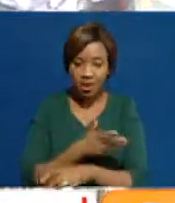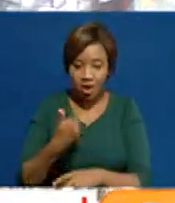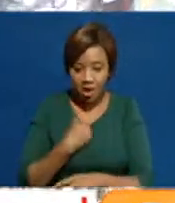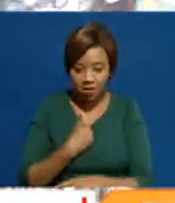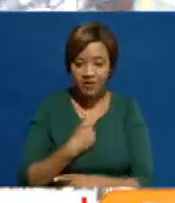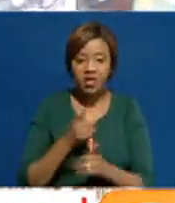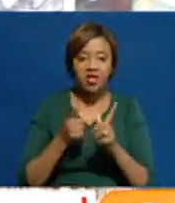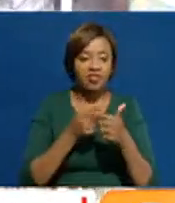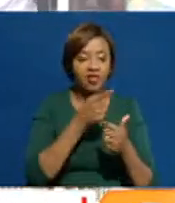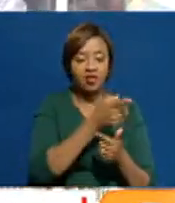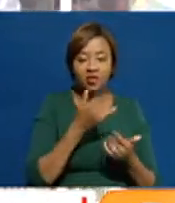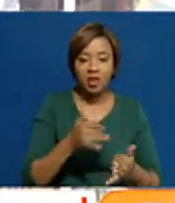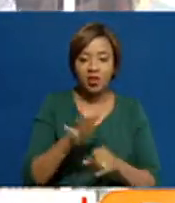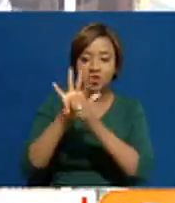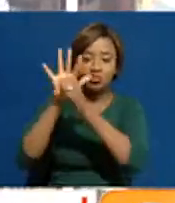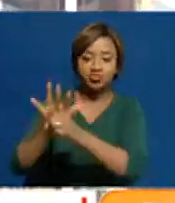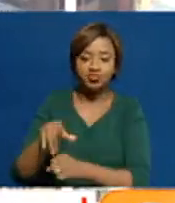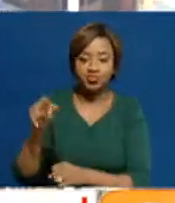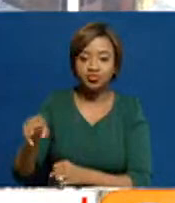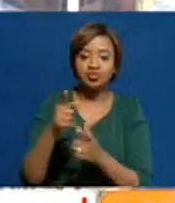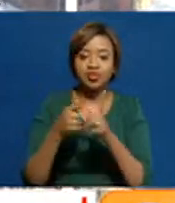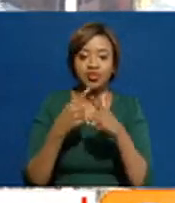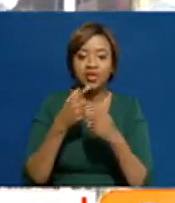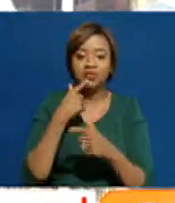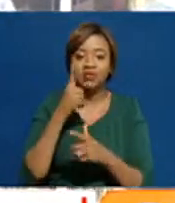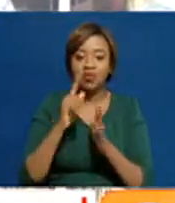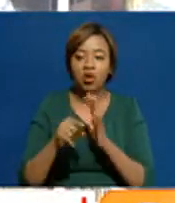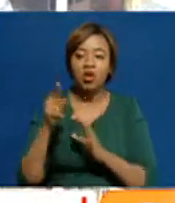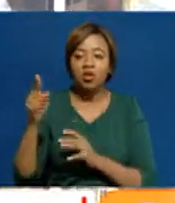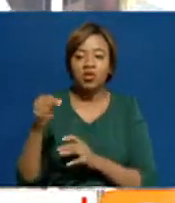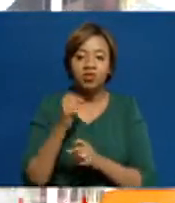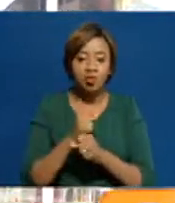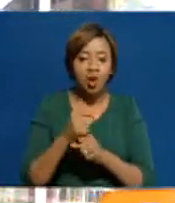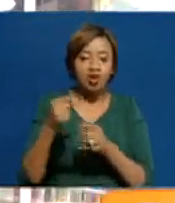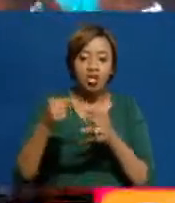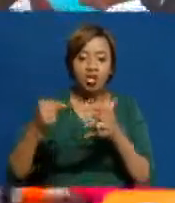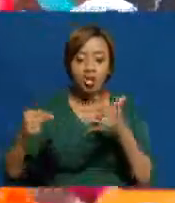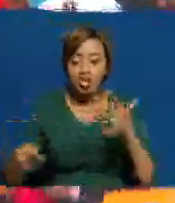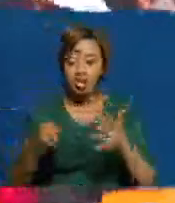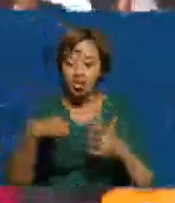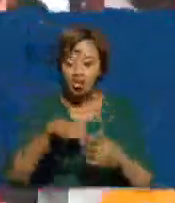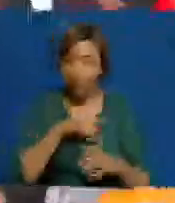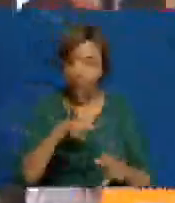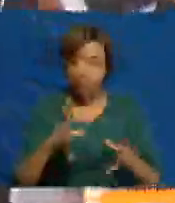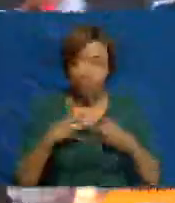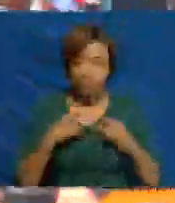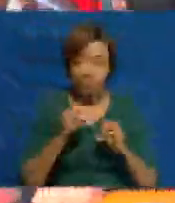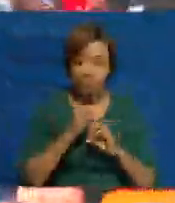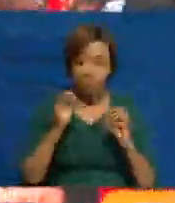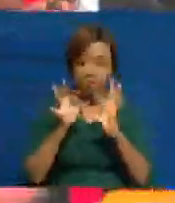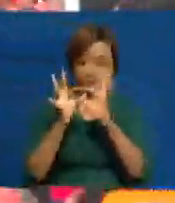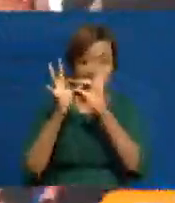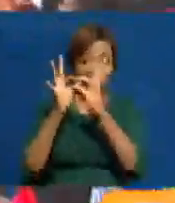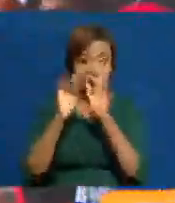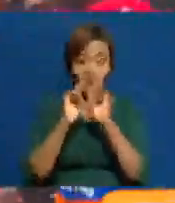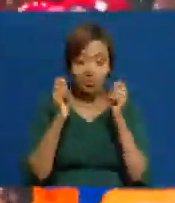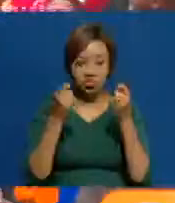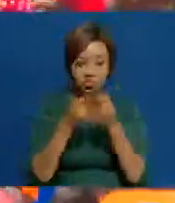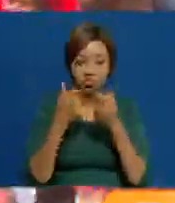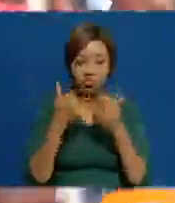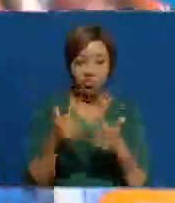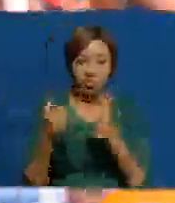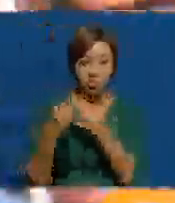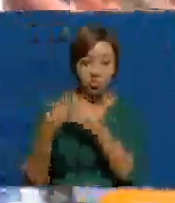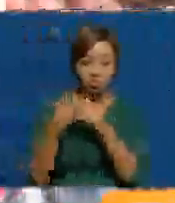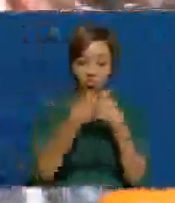kwake, diyo kusemekani ya kwamba alifanya hatia fulani, hatutakubali. The Azimio team challenging President William Ruto to